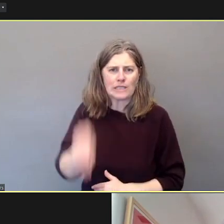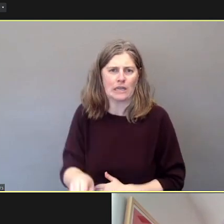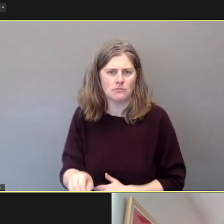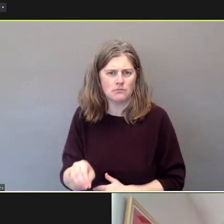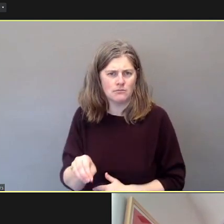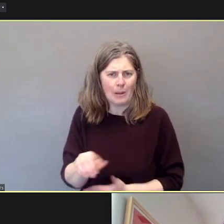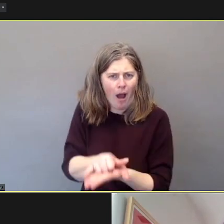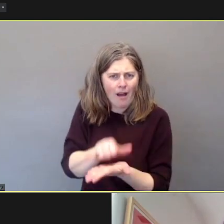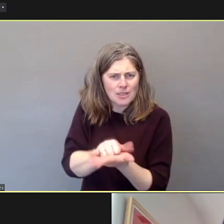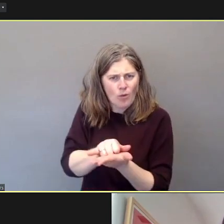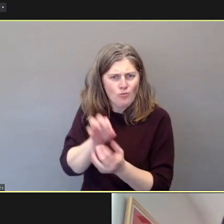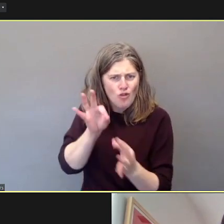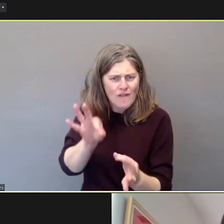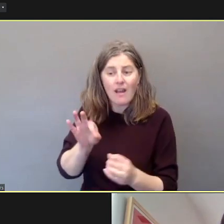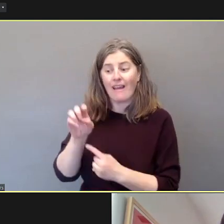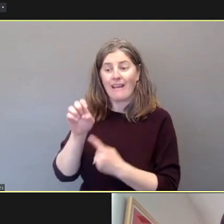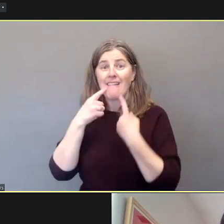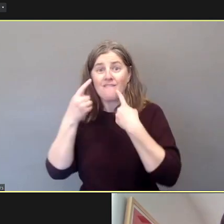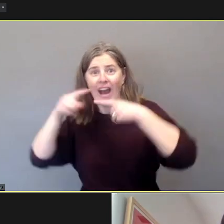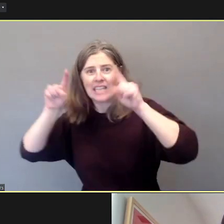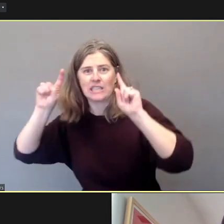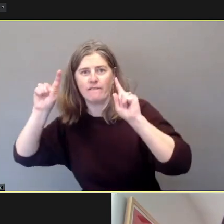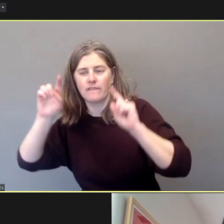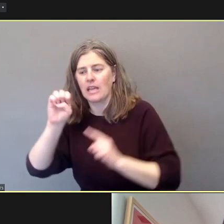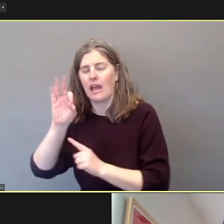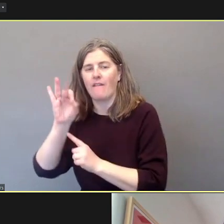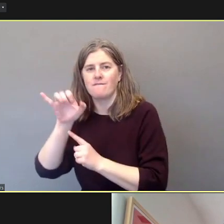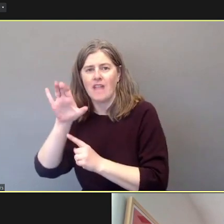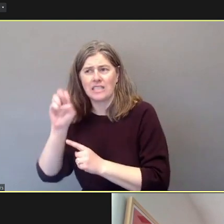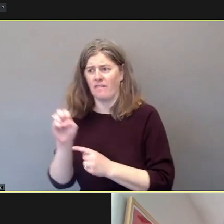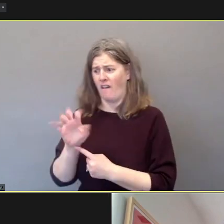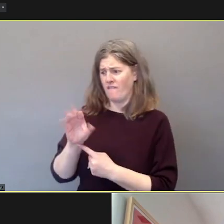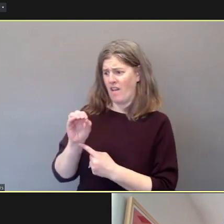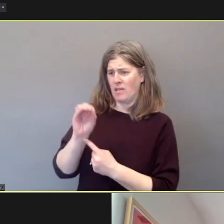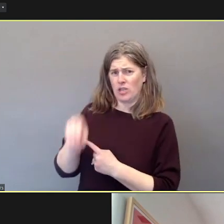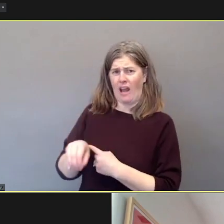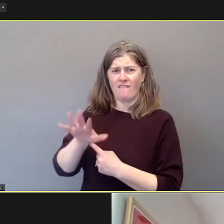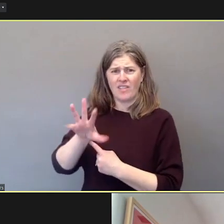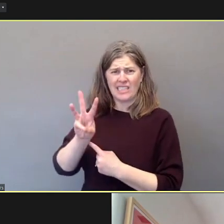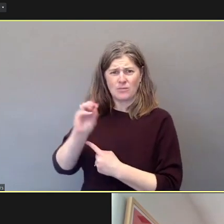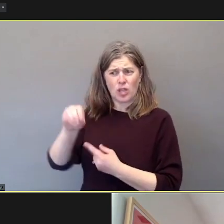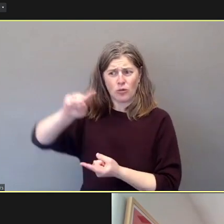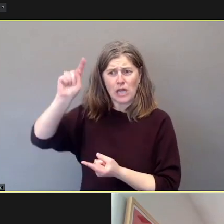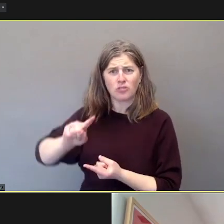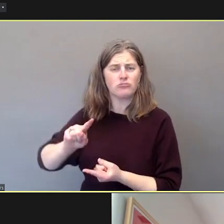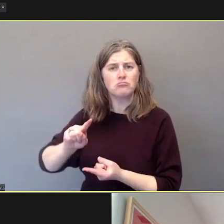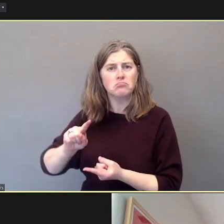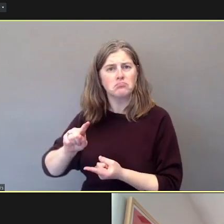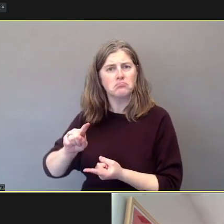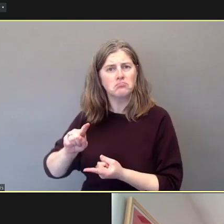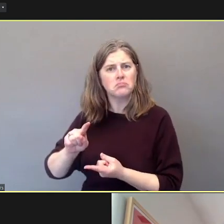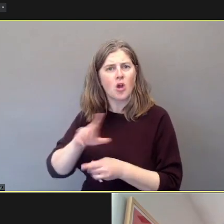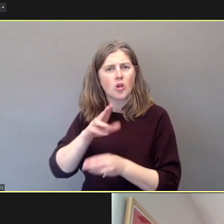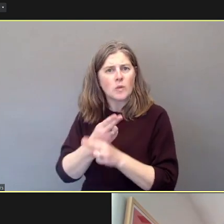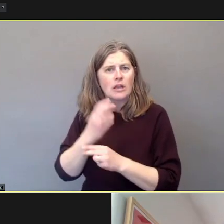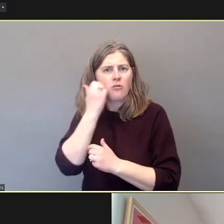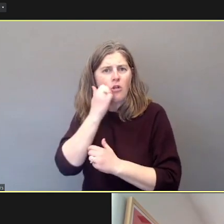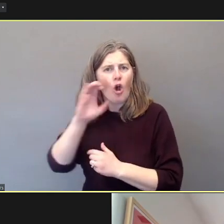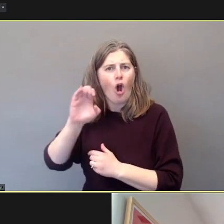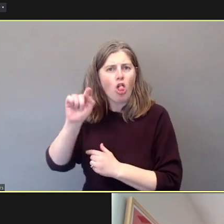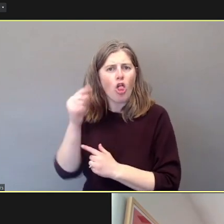is better than nothing. And I think a 50%, 56% reduction in cloth masks